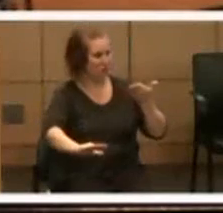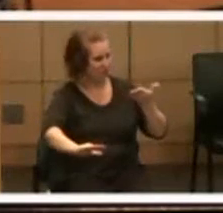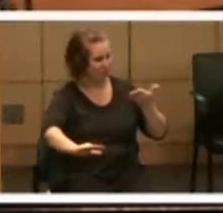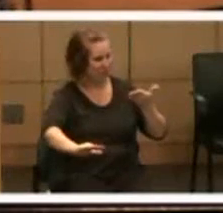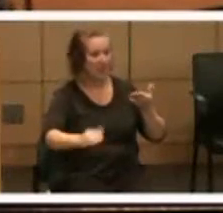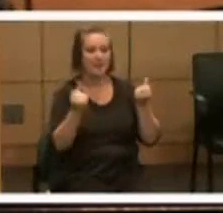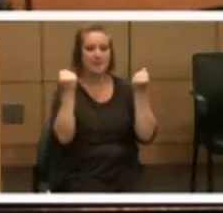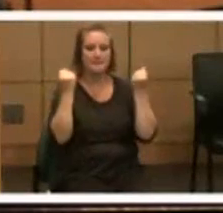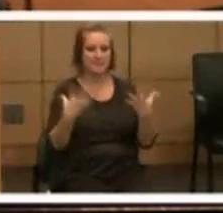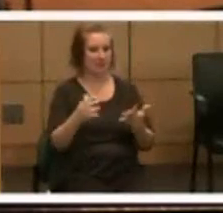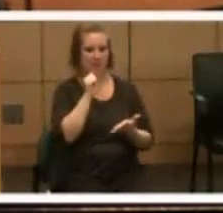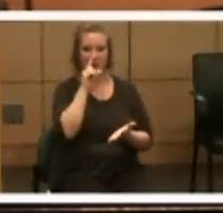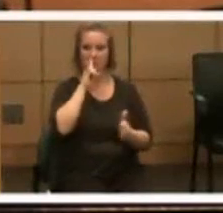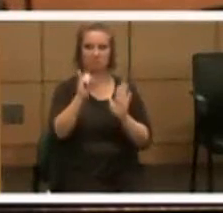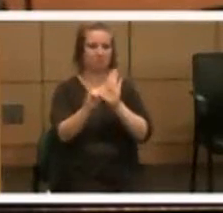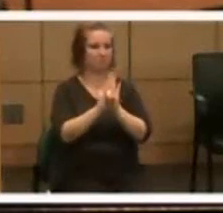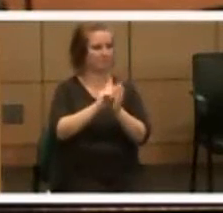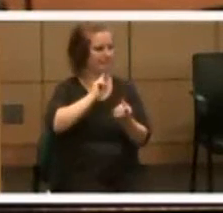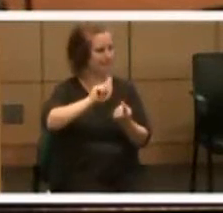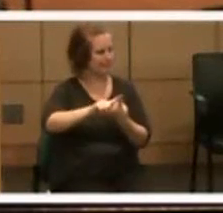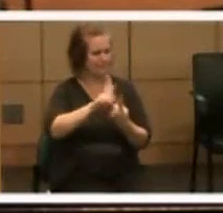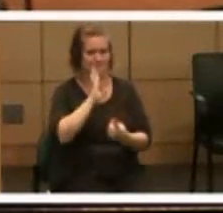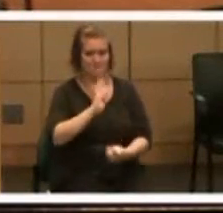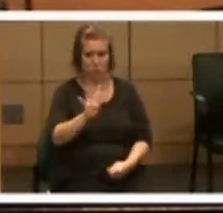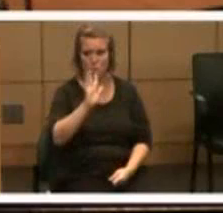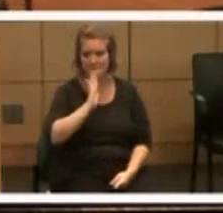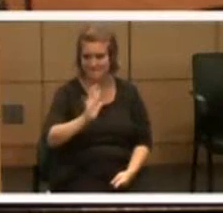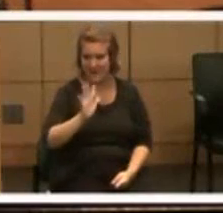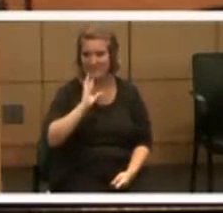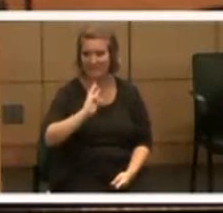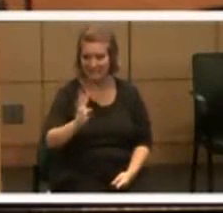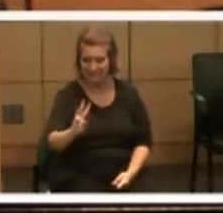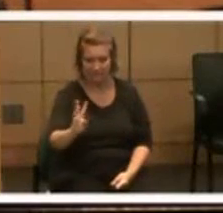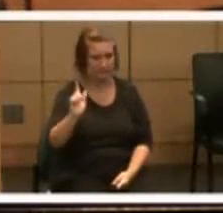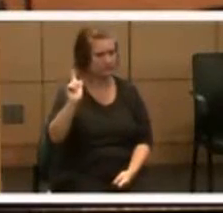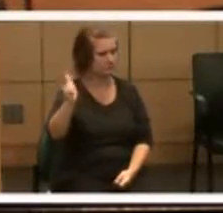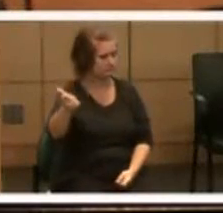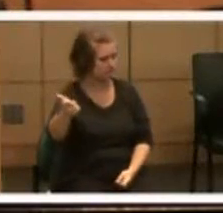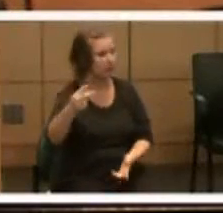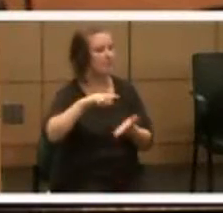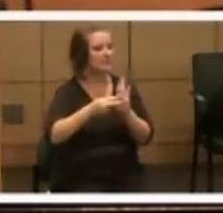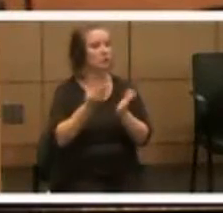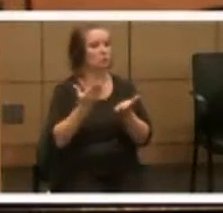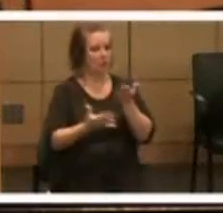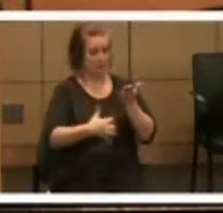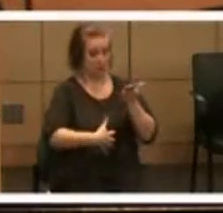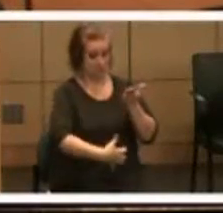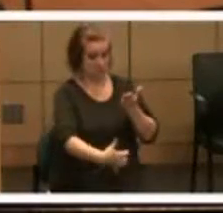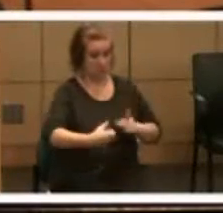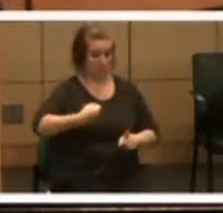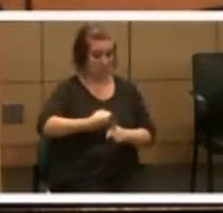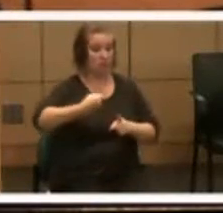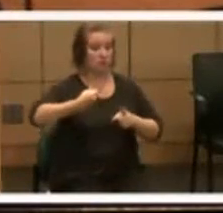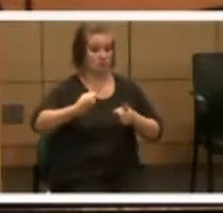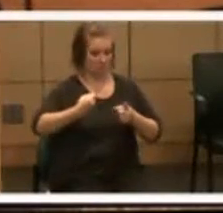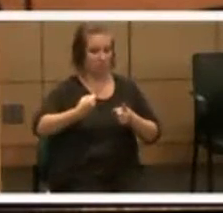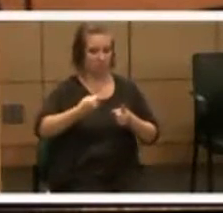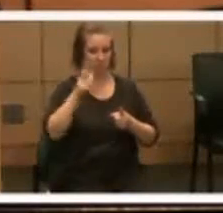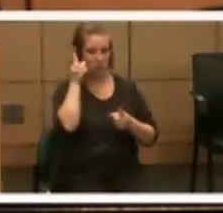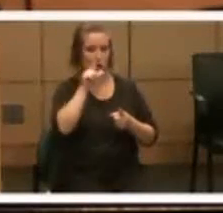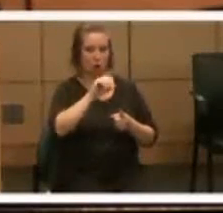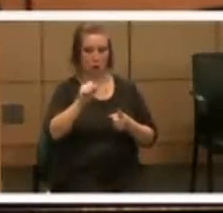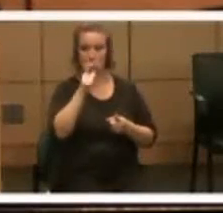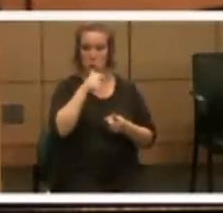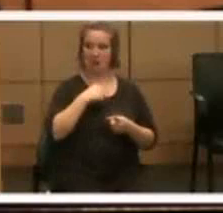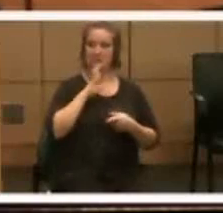them weren't identified until they're 4, 5, 6 years old. So likely they had congenital hearing loss, all the ones that I've talked about,